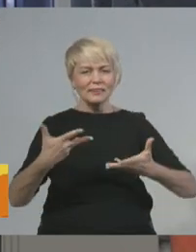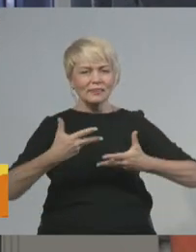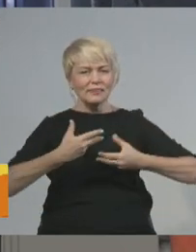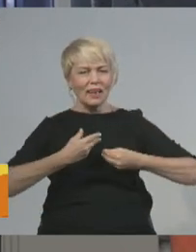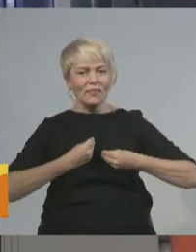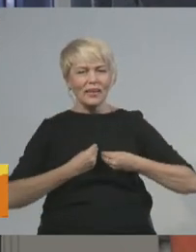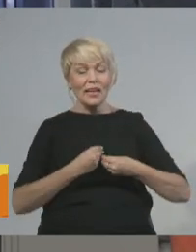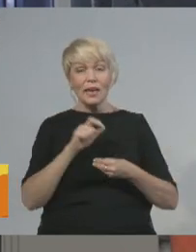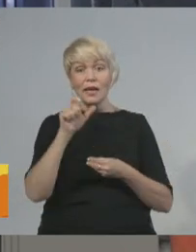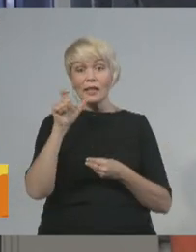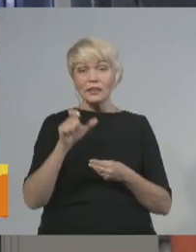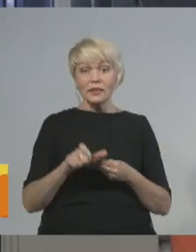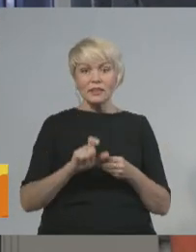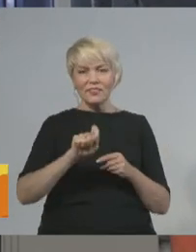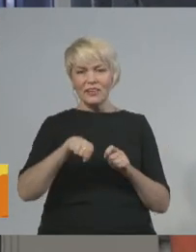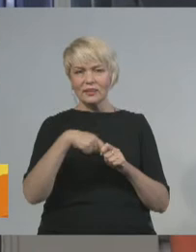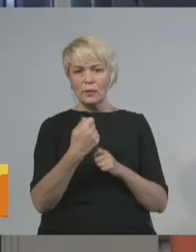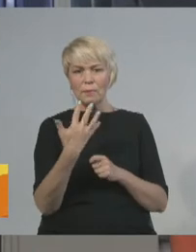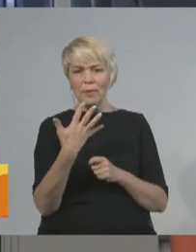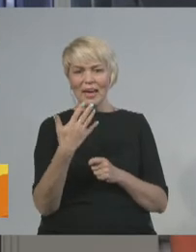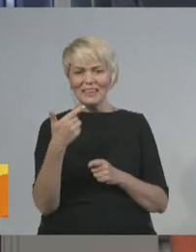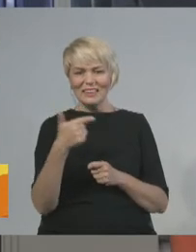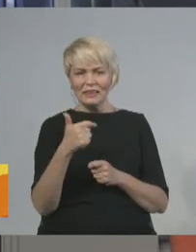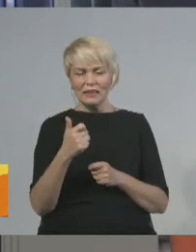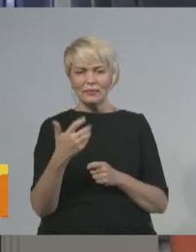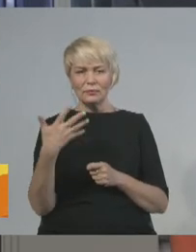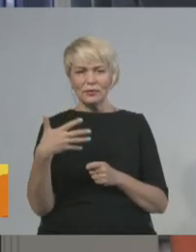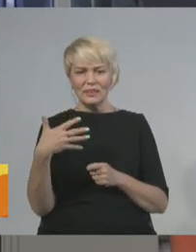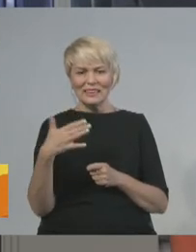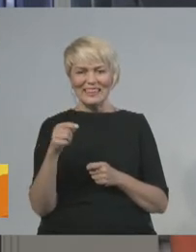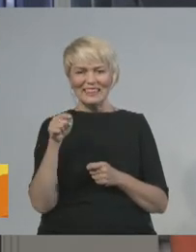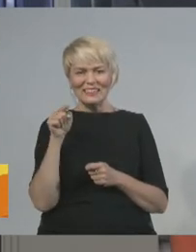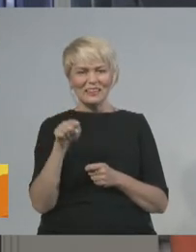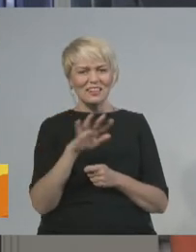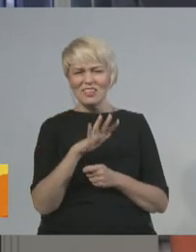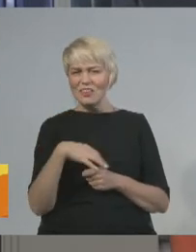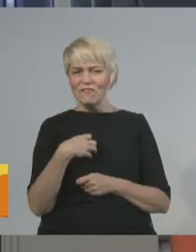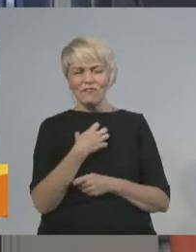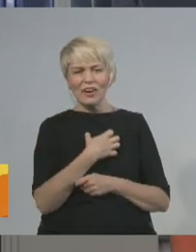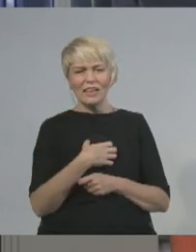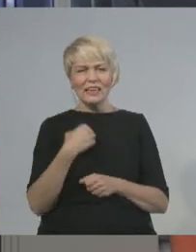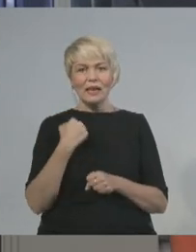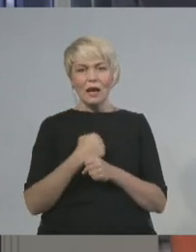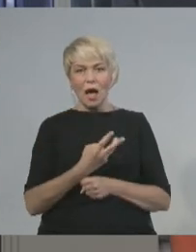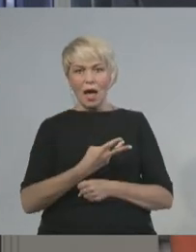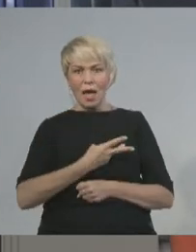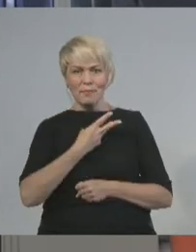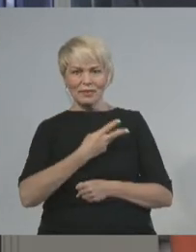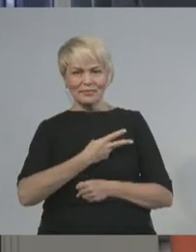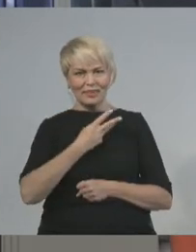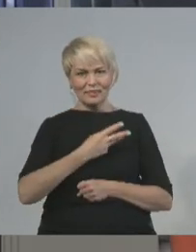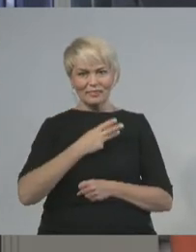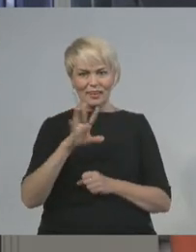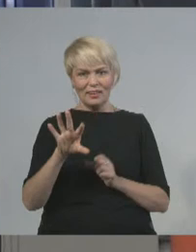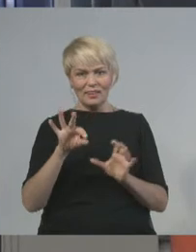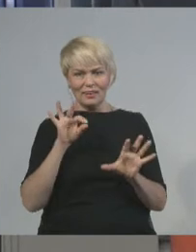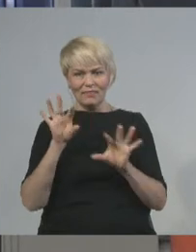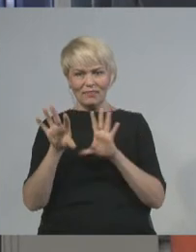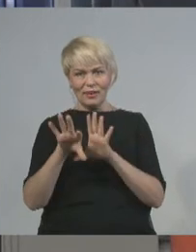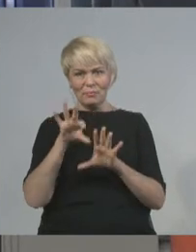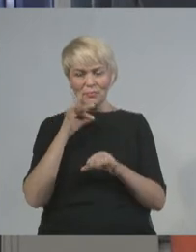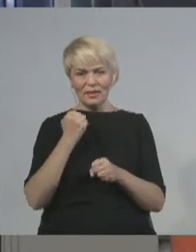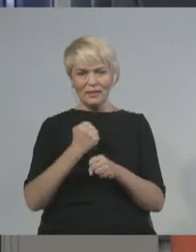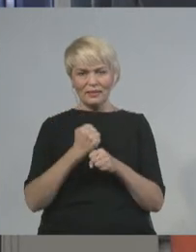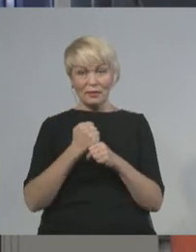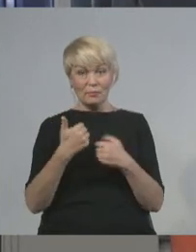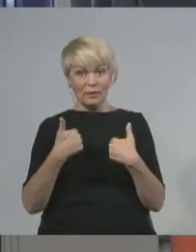trying to engage them with your mission when the person gives you five revenues or a thousand it he or she makes